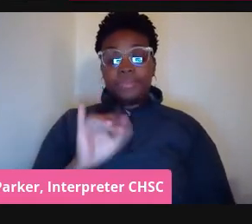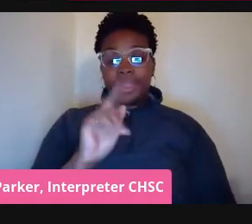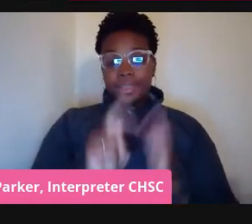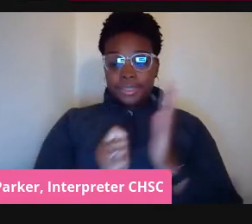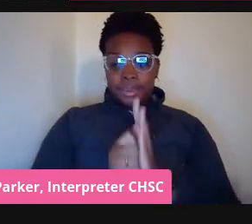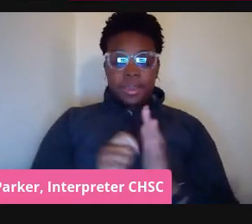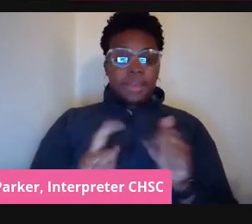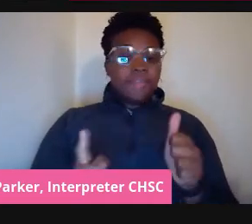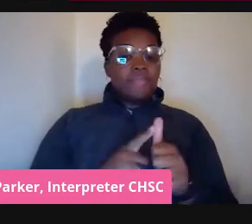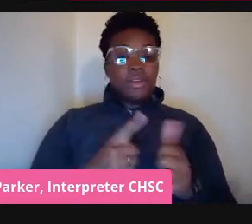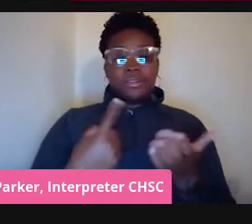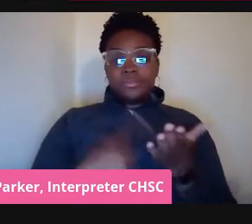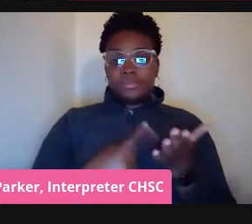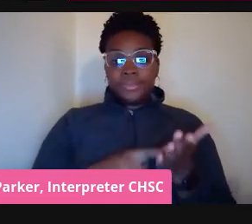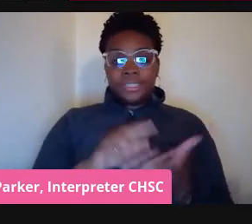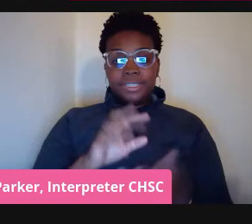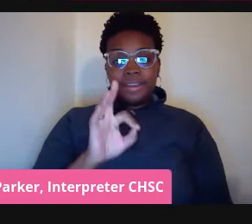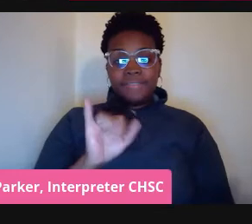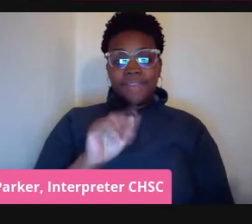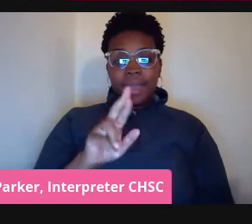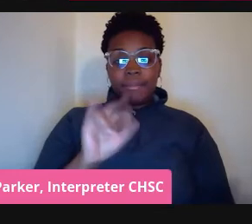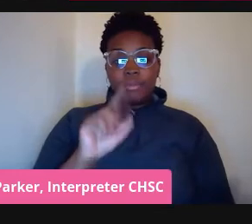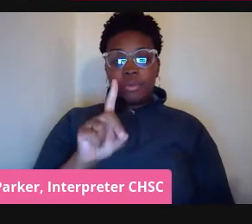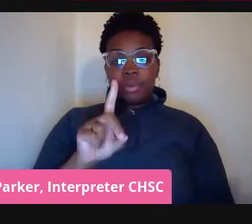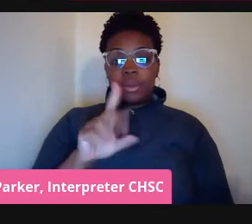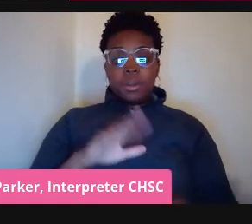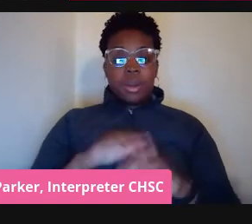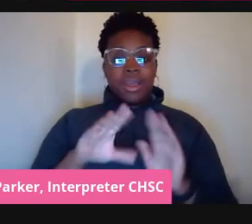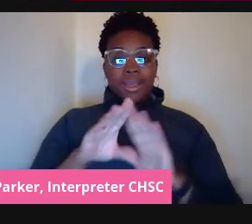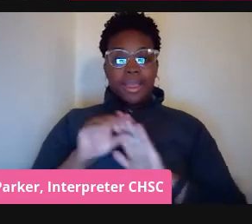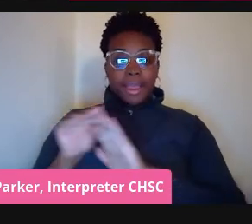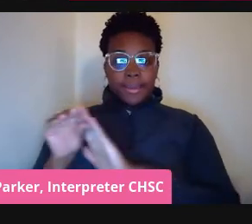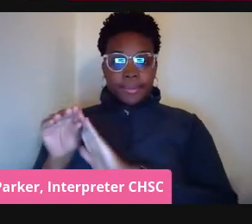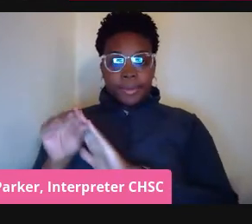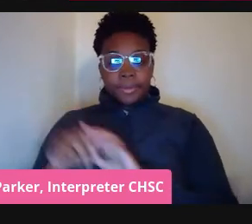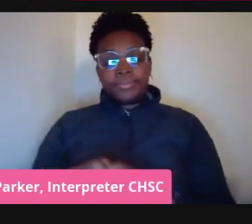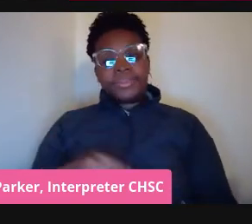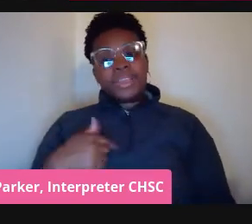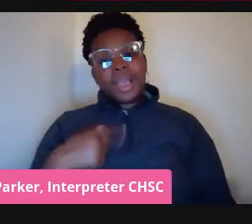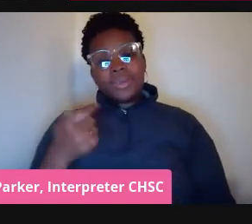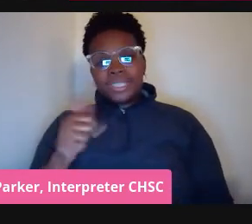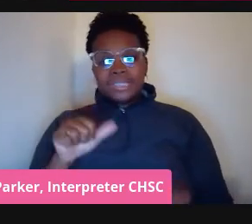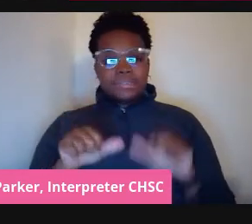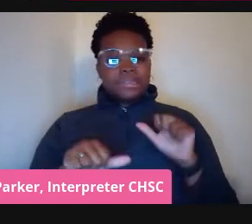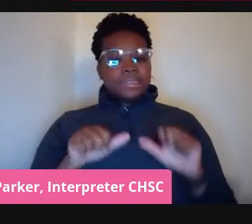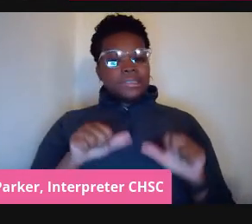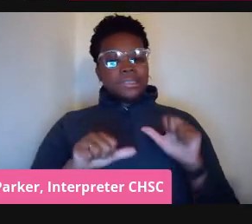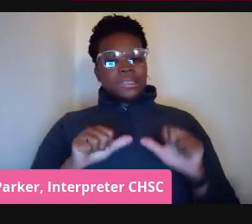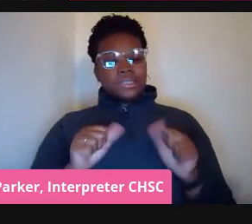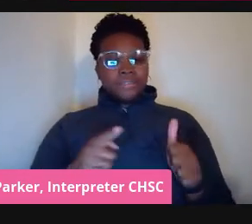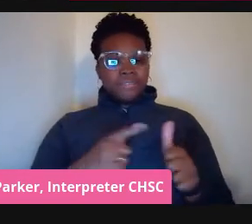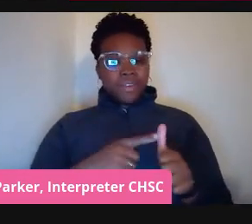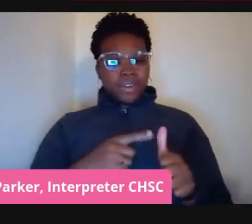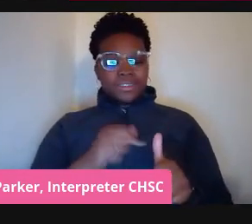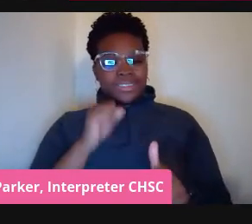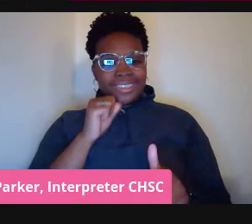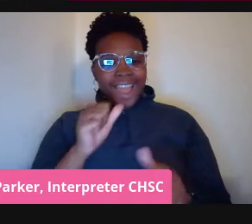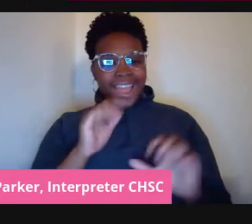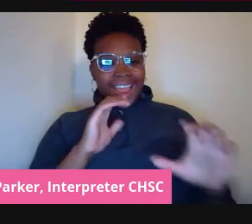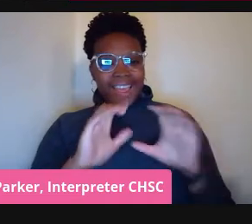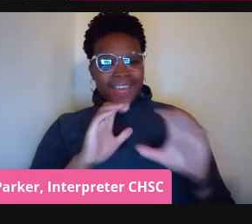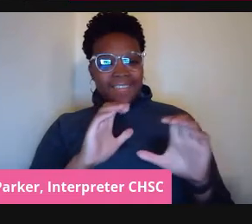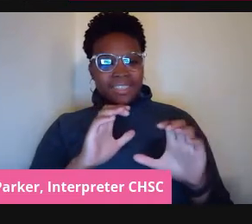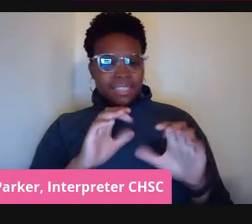about fibroids on camera. And I was a little apprehensive at first, because that's not a conversation